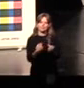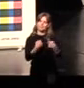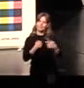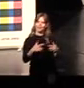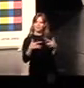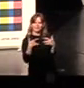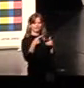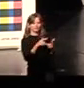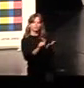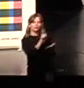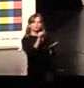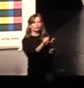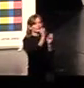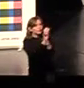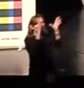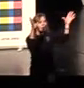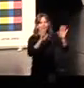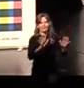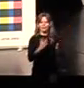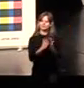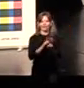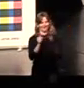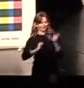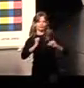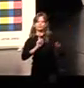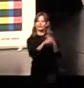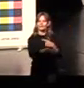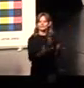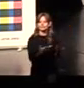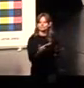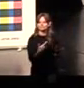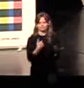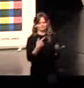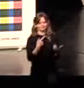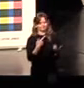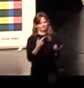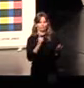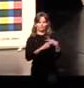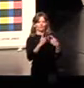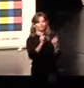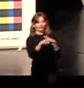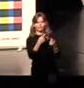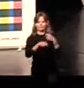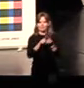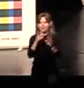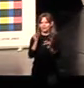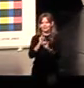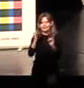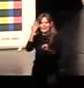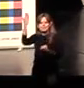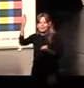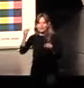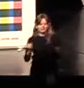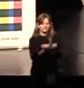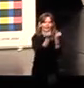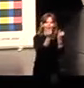appropriate je for travel is een even nergens reaction and quickly turned into a nightmare de kleppen twee wat bij